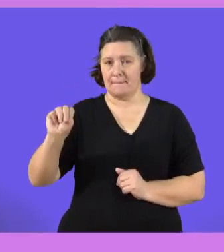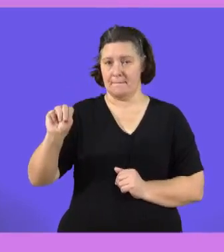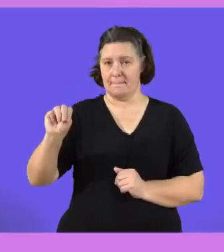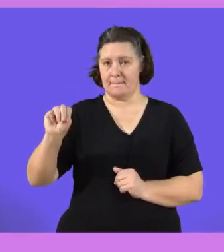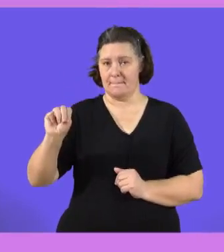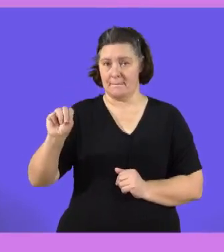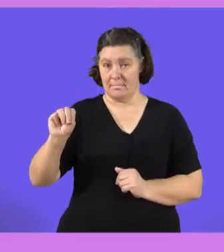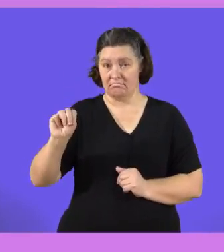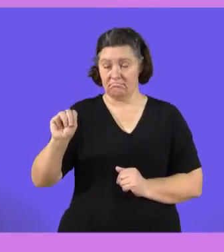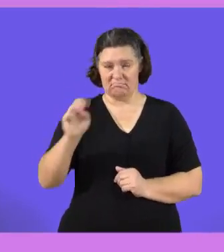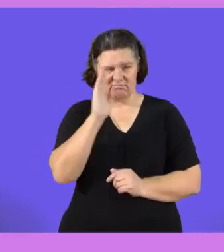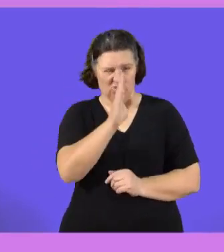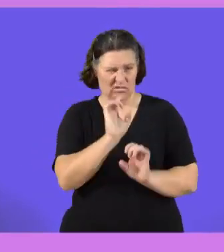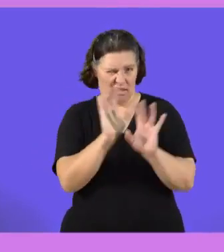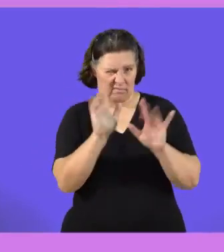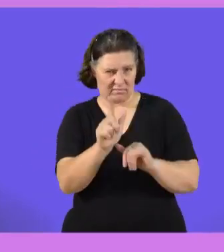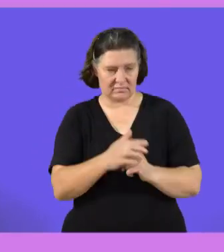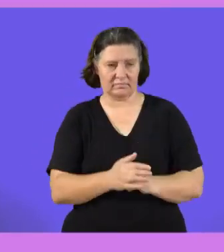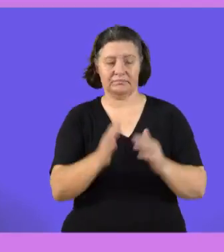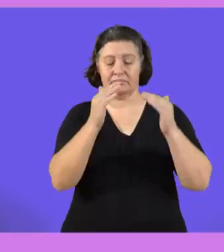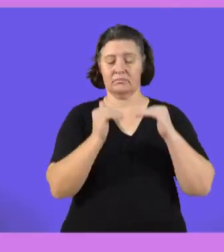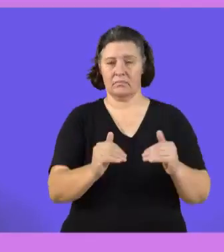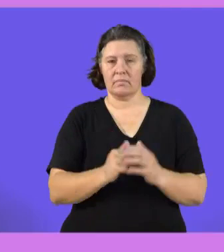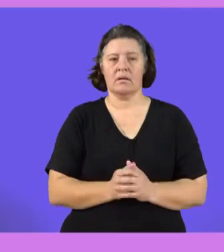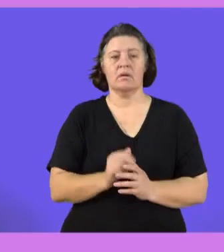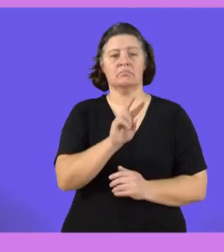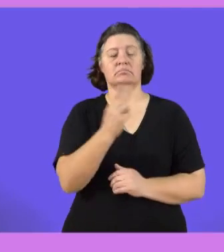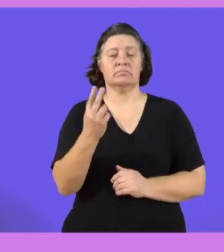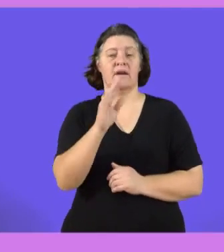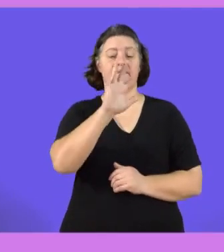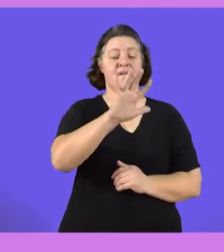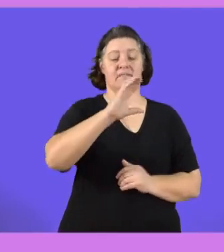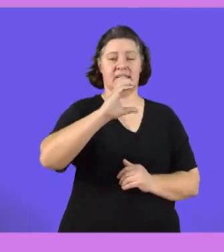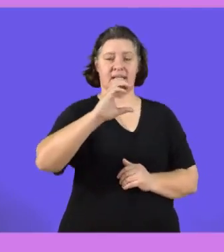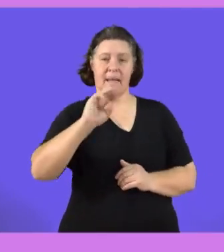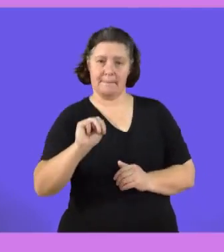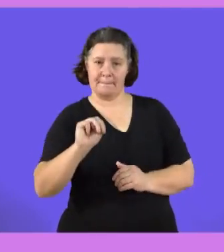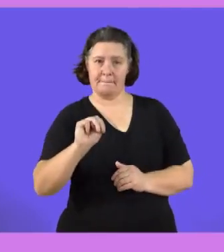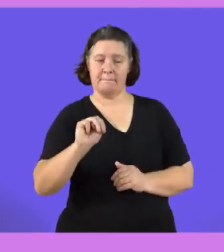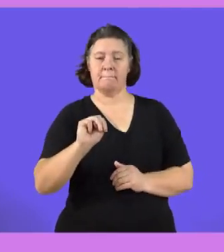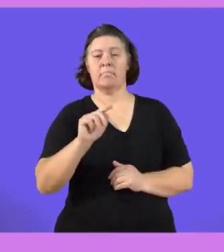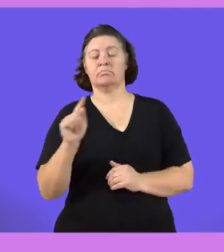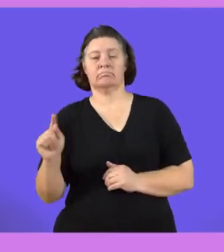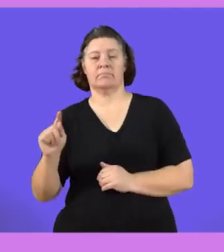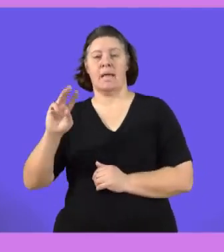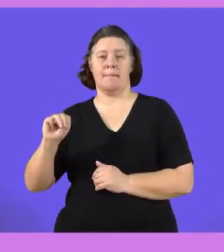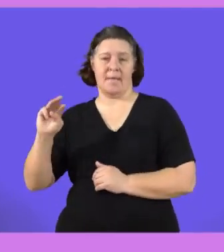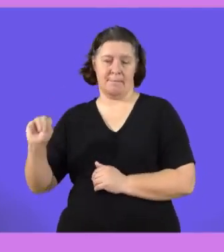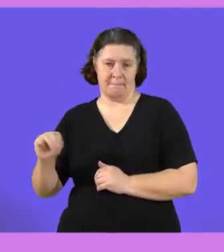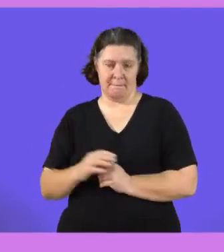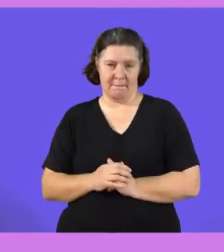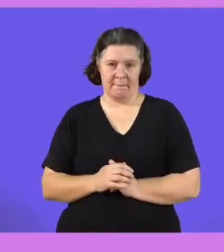kilometers, right? I guess that is straightforward. Looking at the next one, I must convert now 5 centimeters